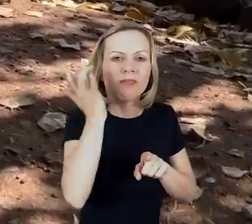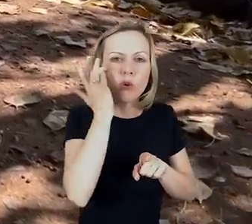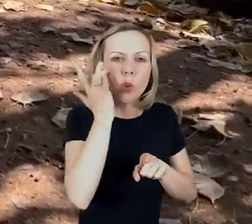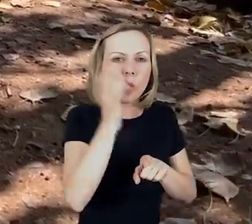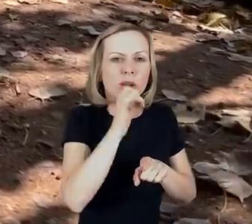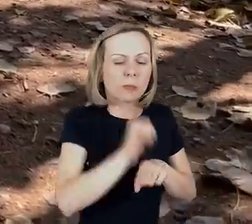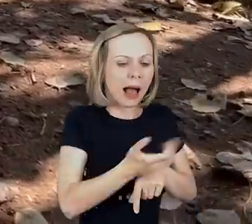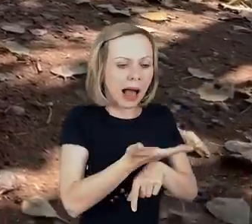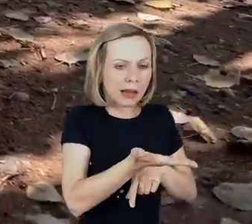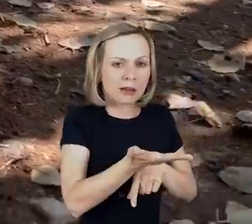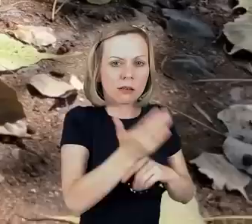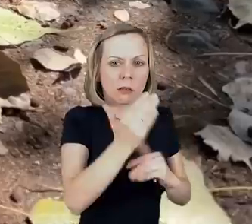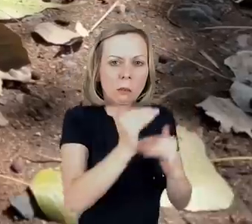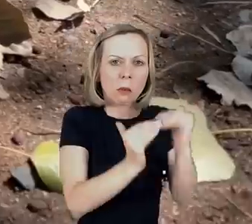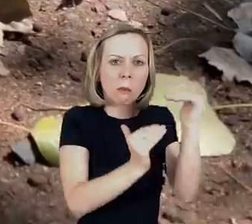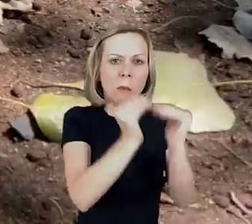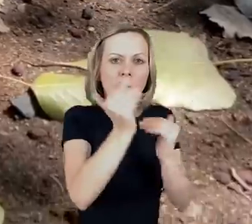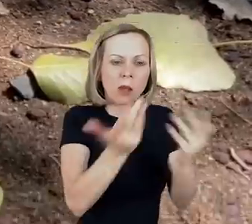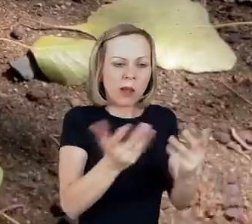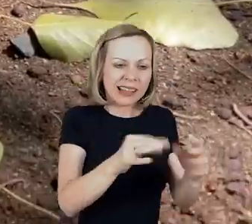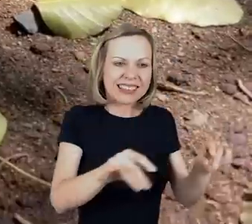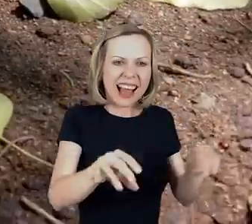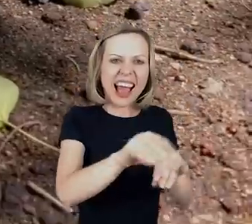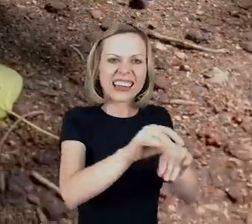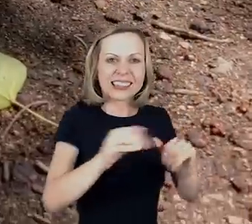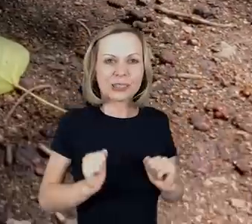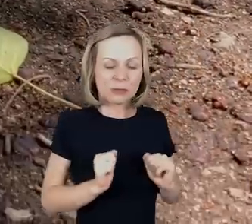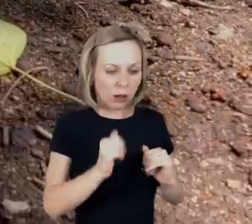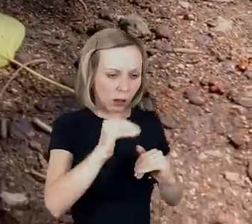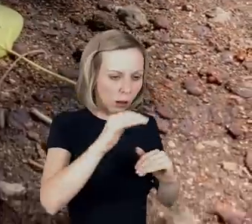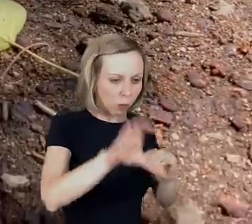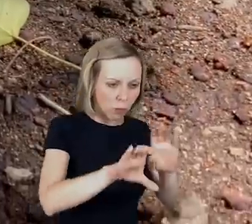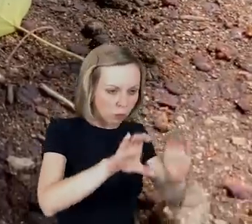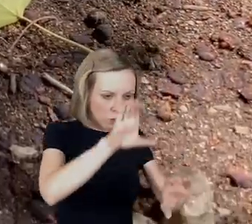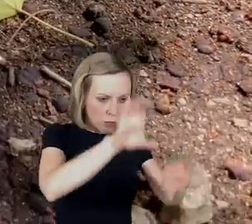man who built upon the sand.